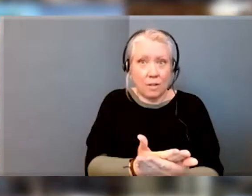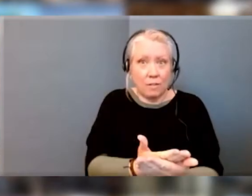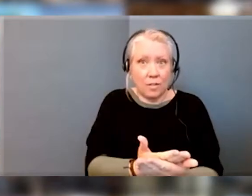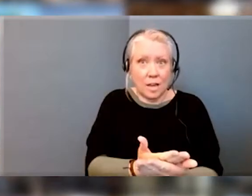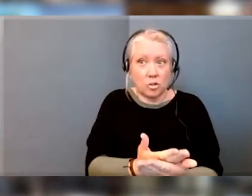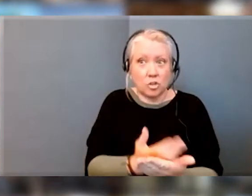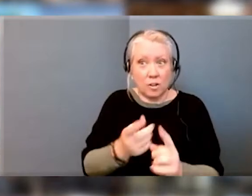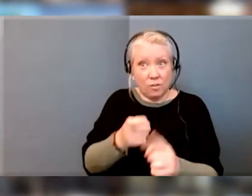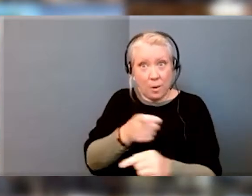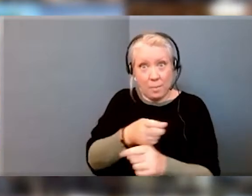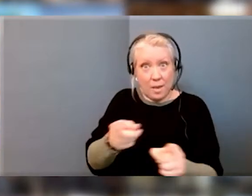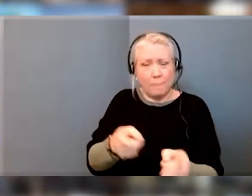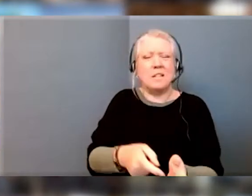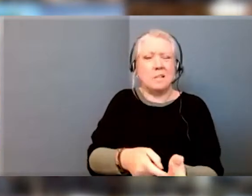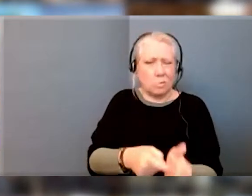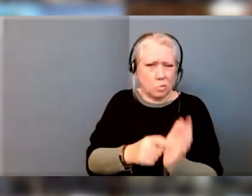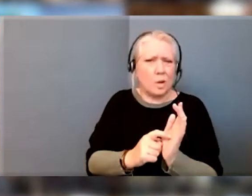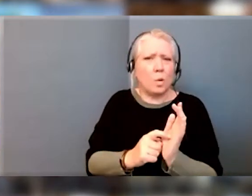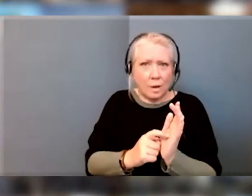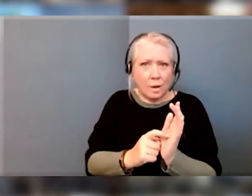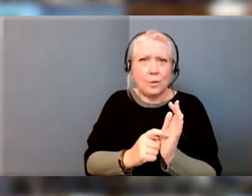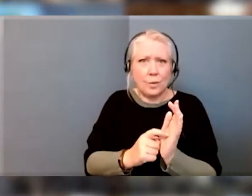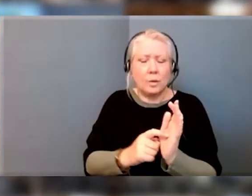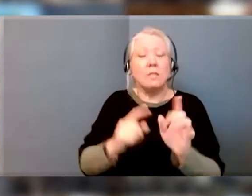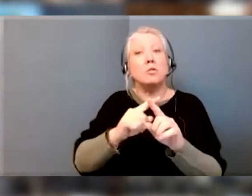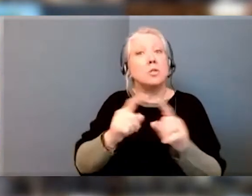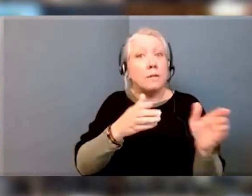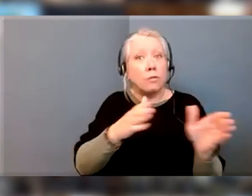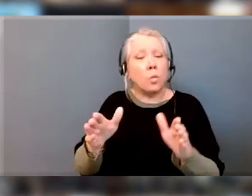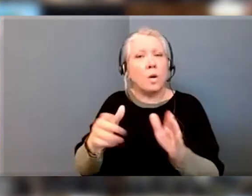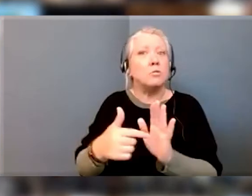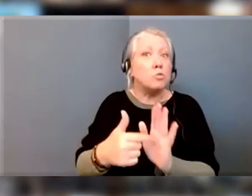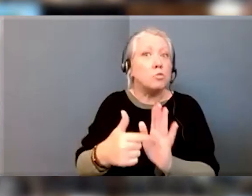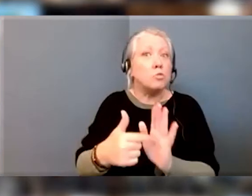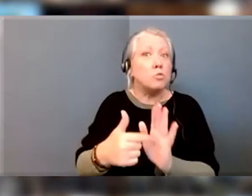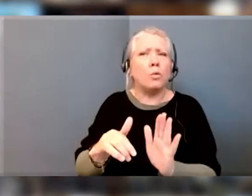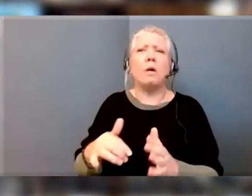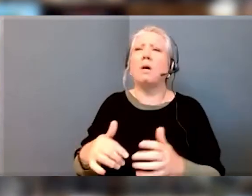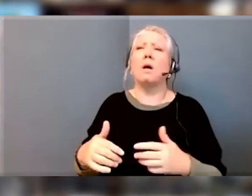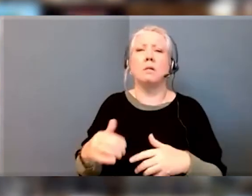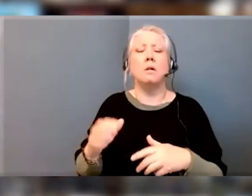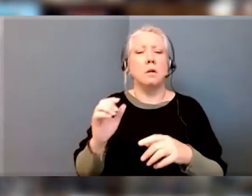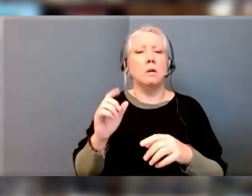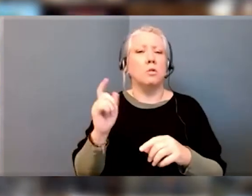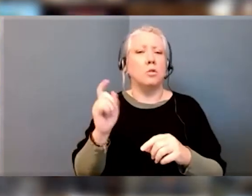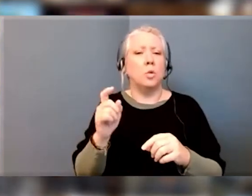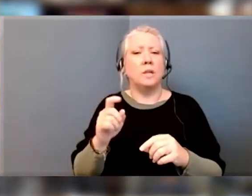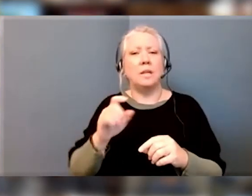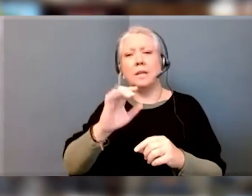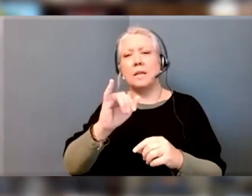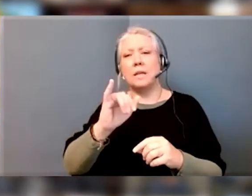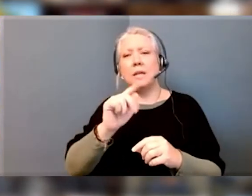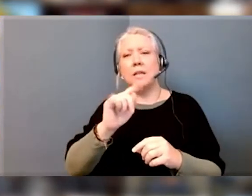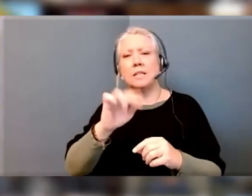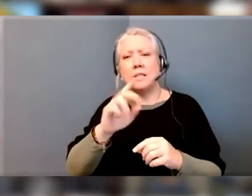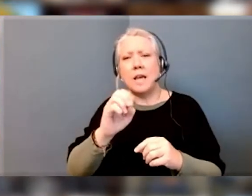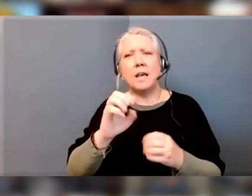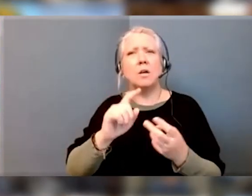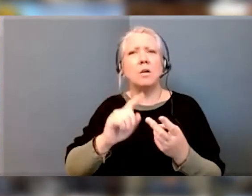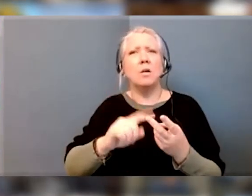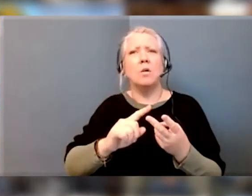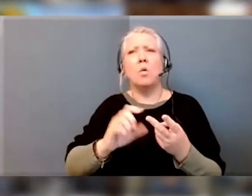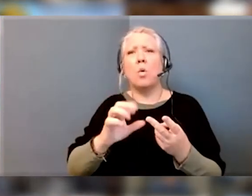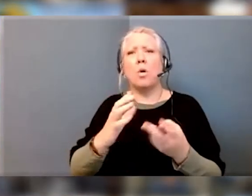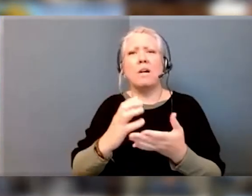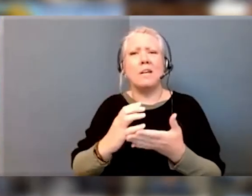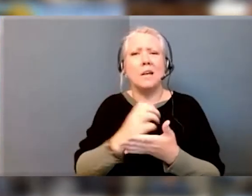category, and there are different ways this can happen. So you'll want to have some sort of income to intake or income certification form.